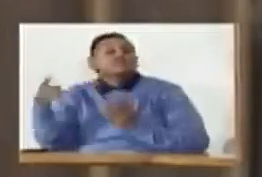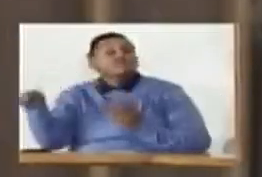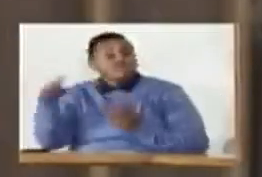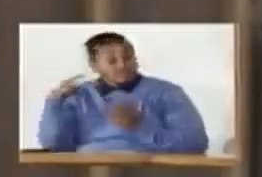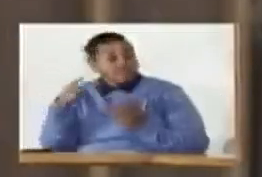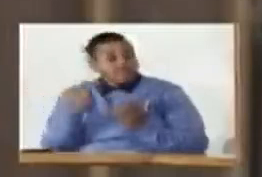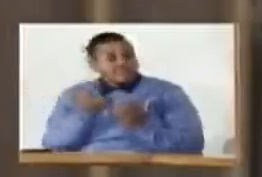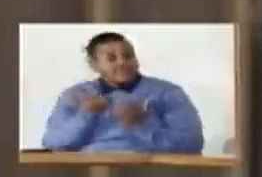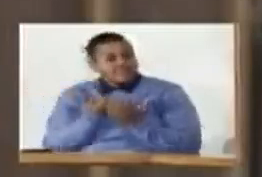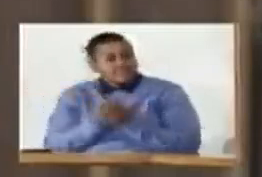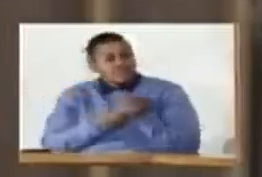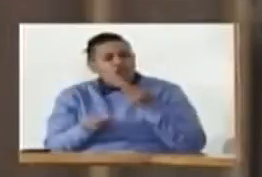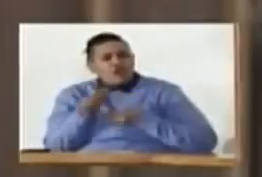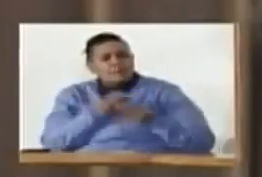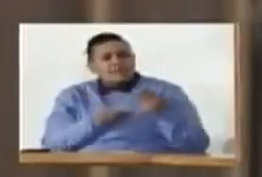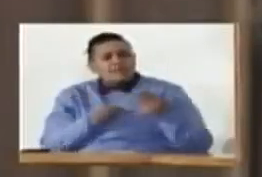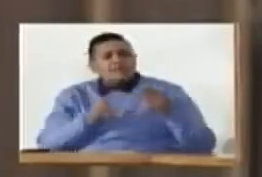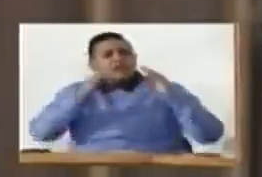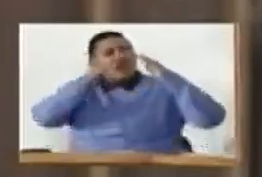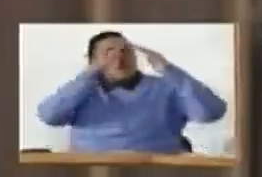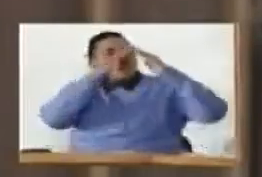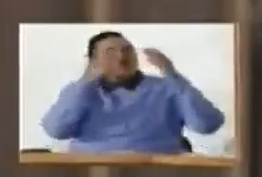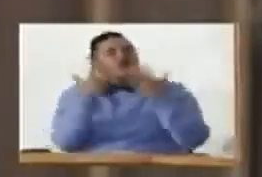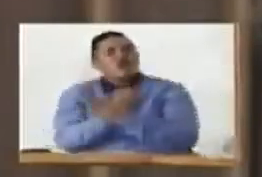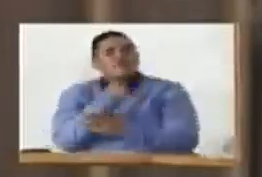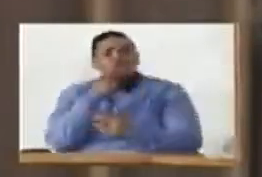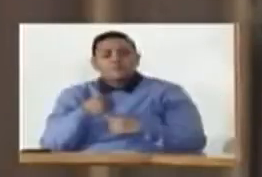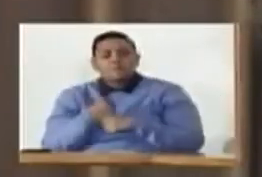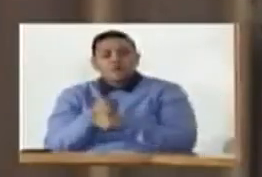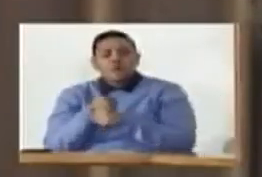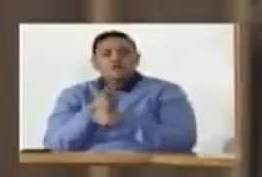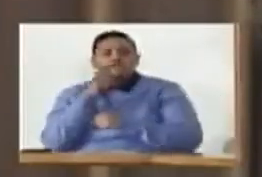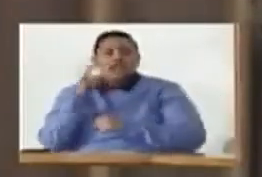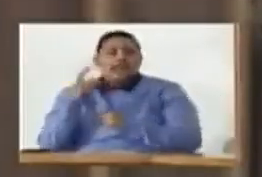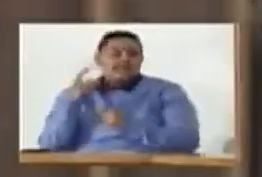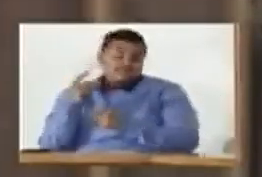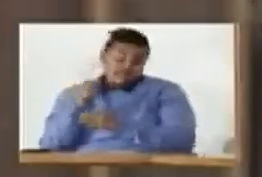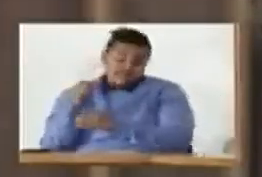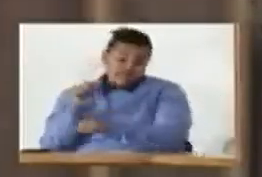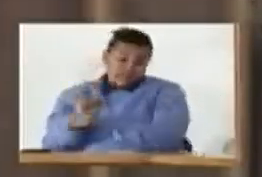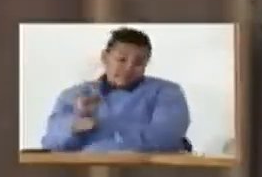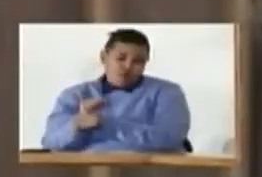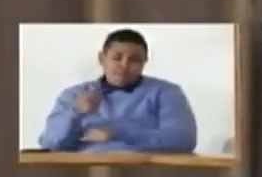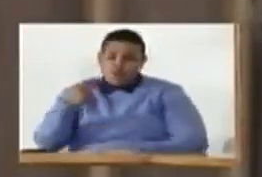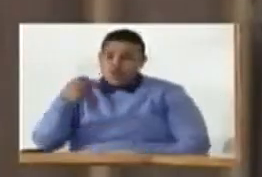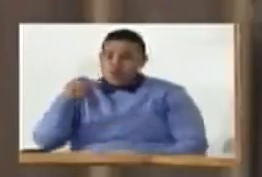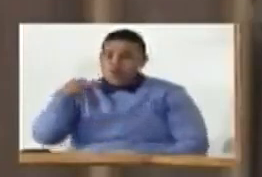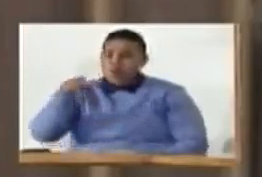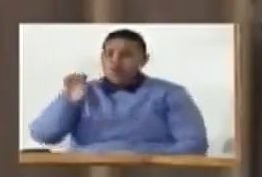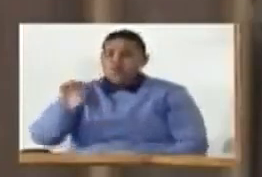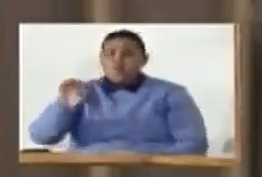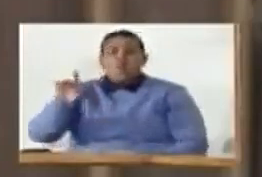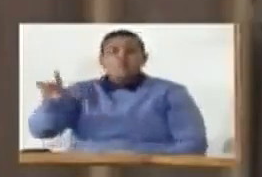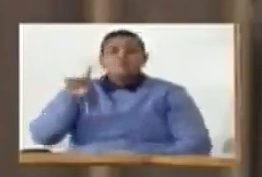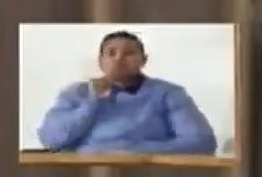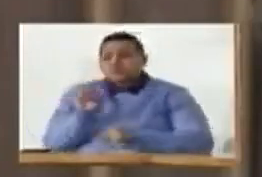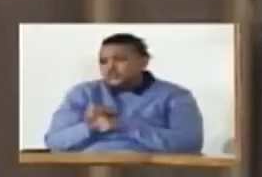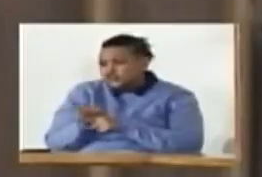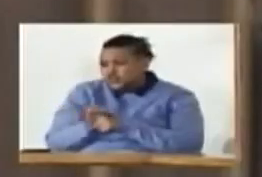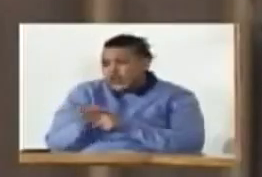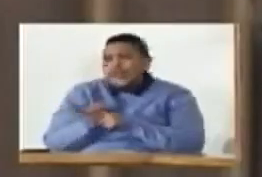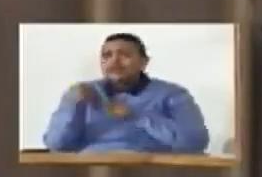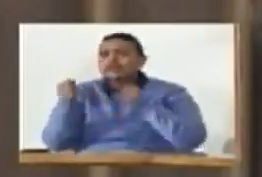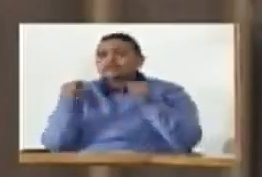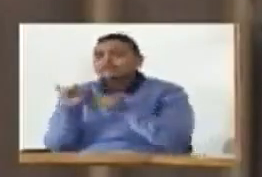The Housing Opportunity Production and Employment, HOPE initiative, is a training and